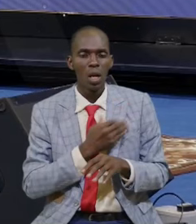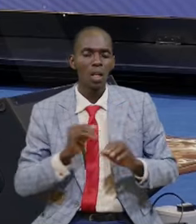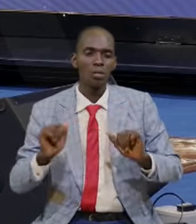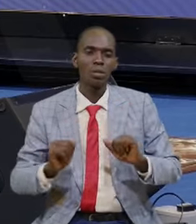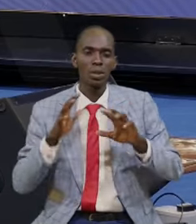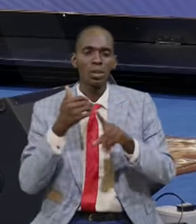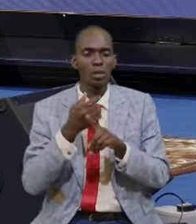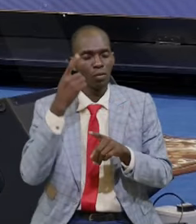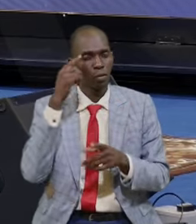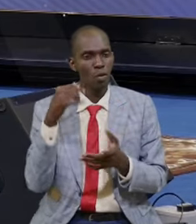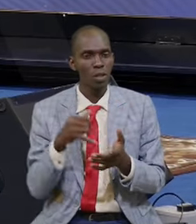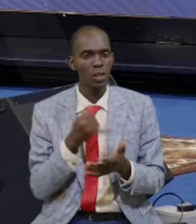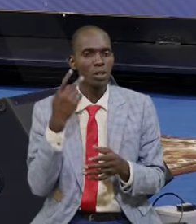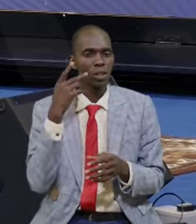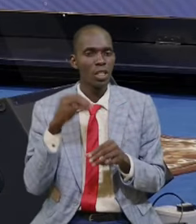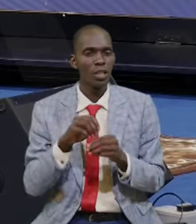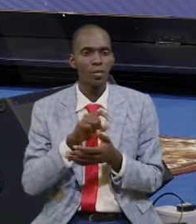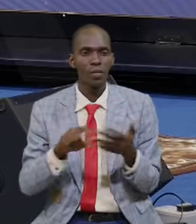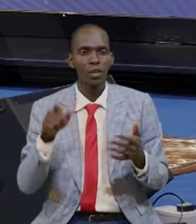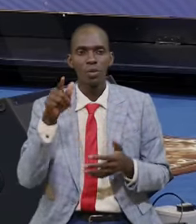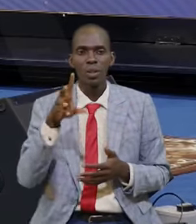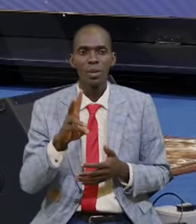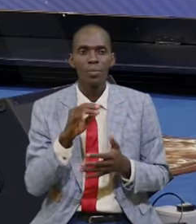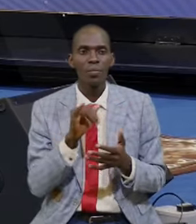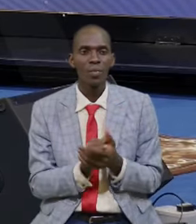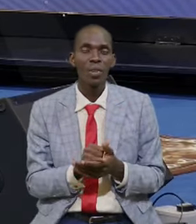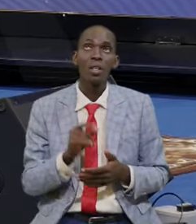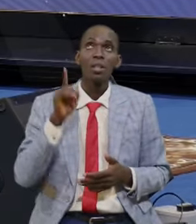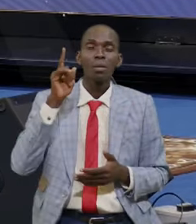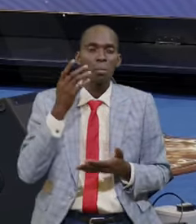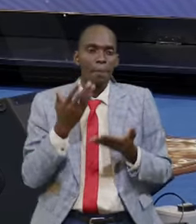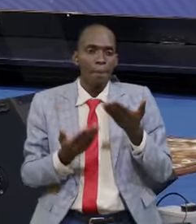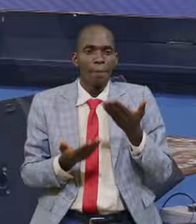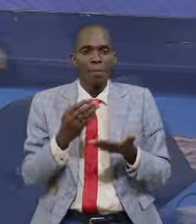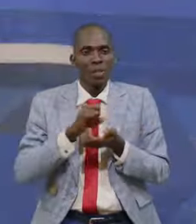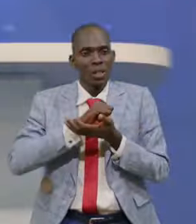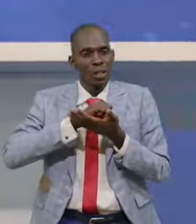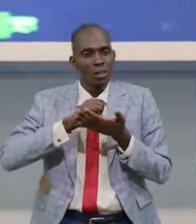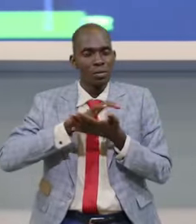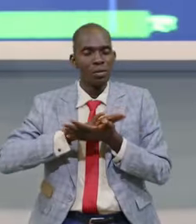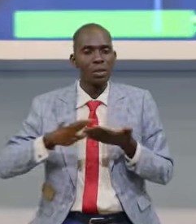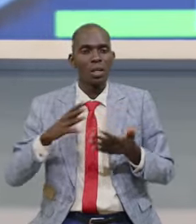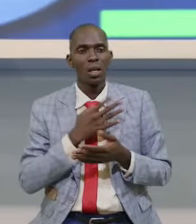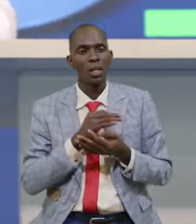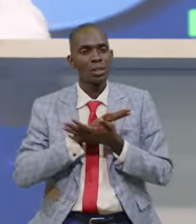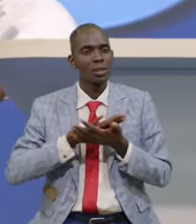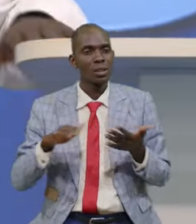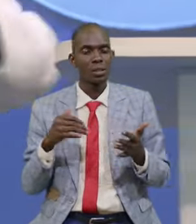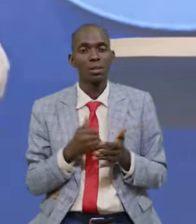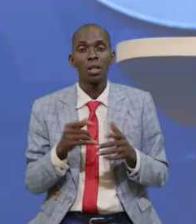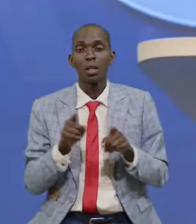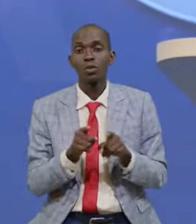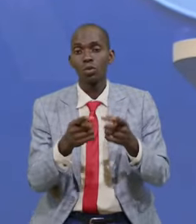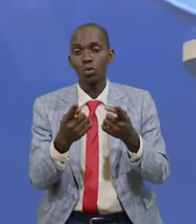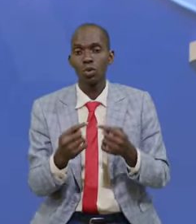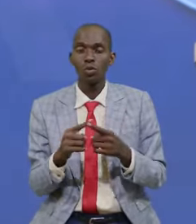26, it says that He might sanctify and cleanse it as you come to Christ. Now,